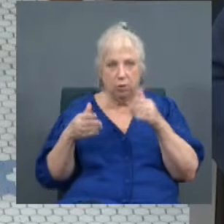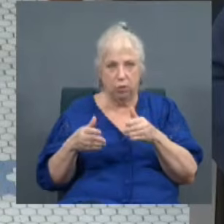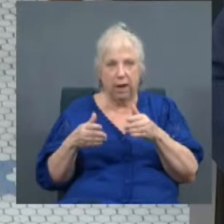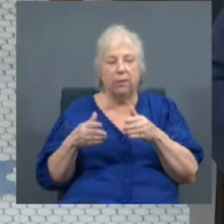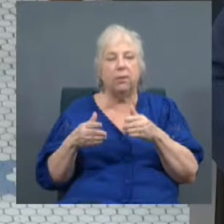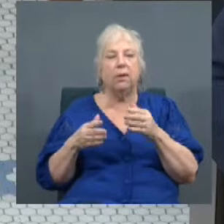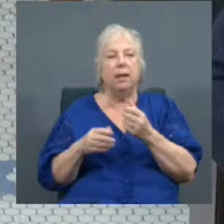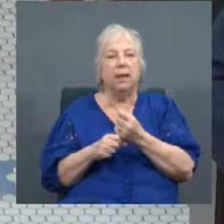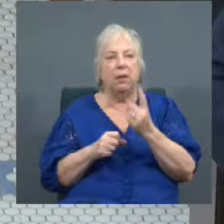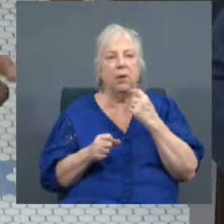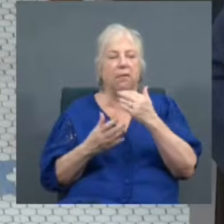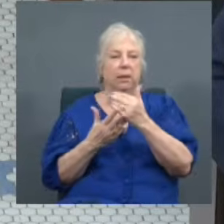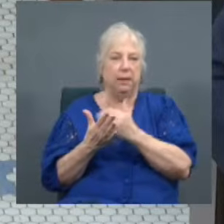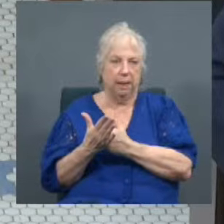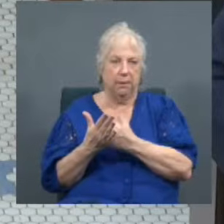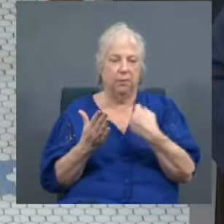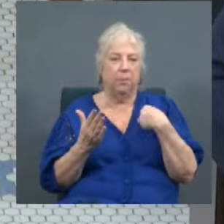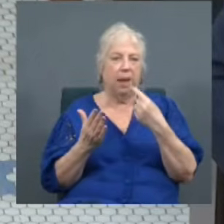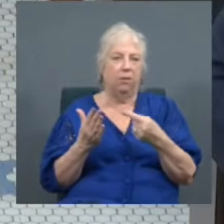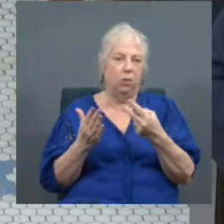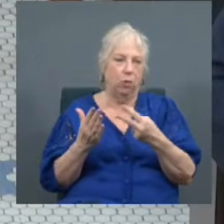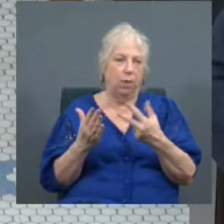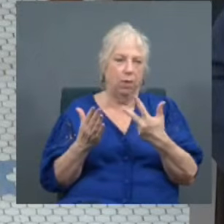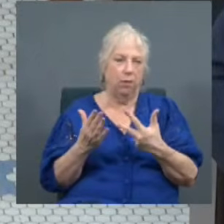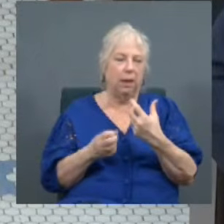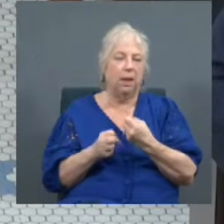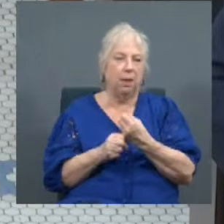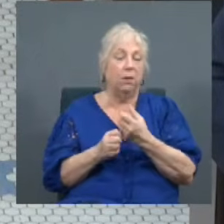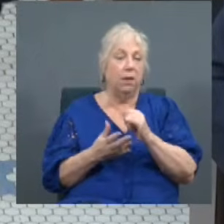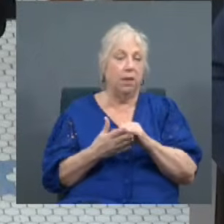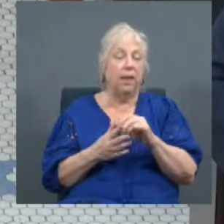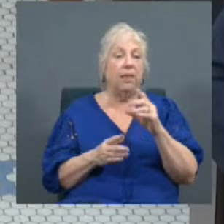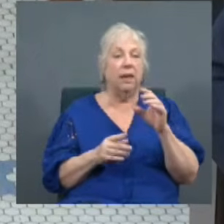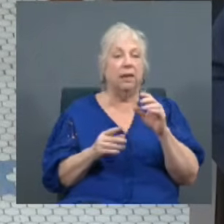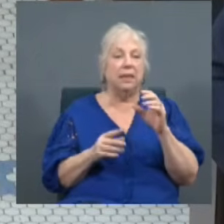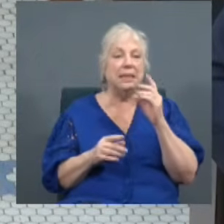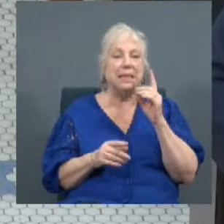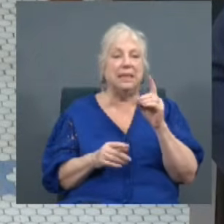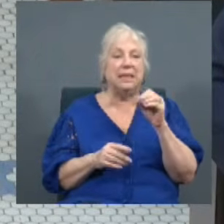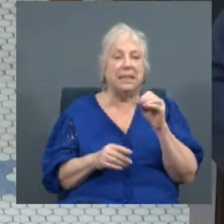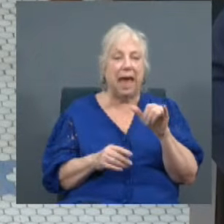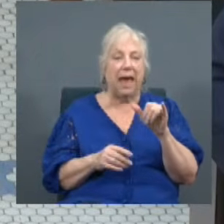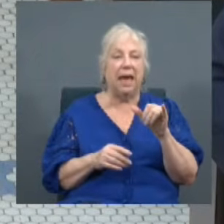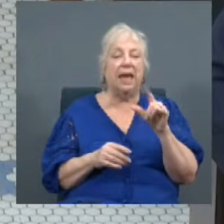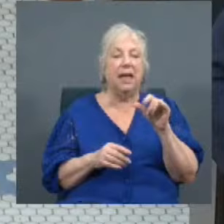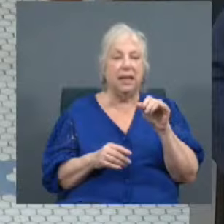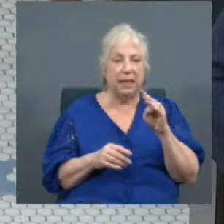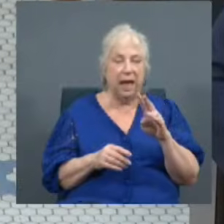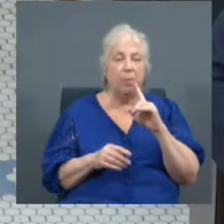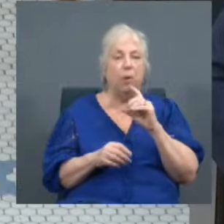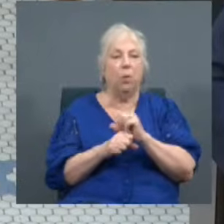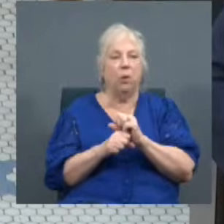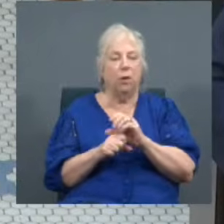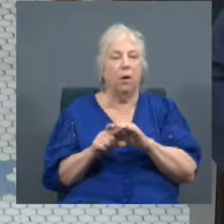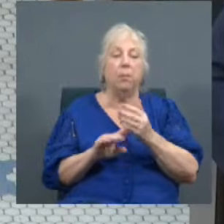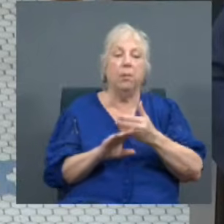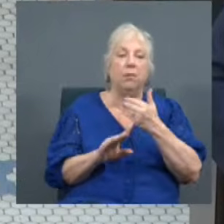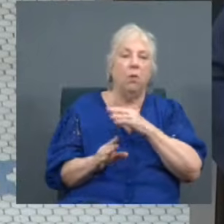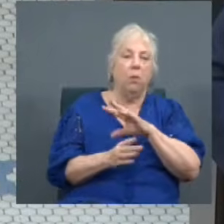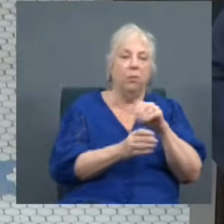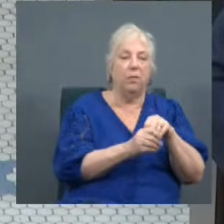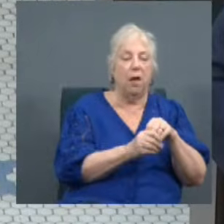from the previous 2, 3 years that we did with the day labor program. It was previously in community programs, but with